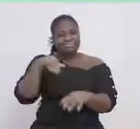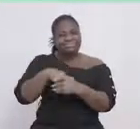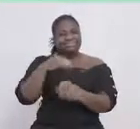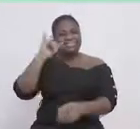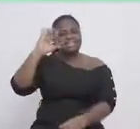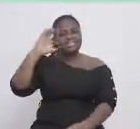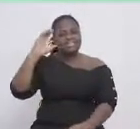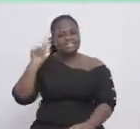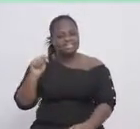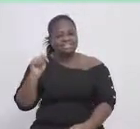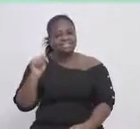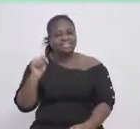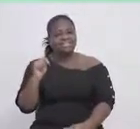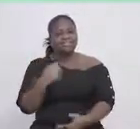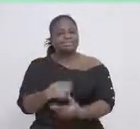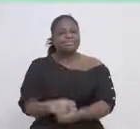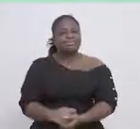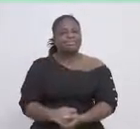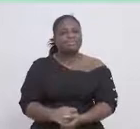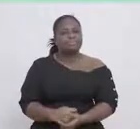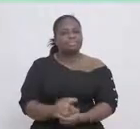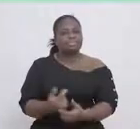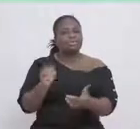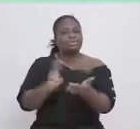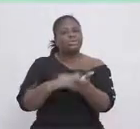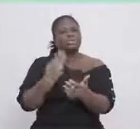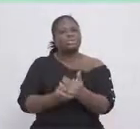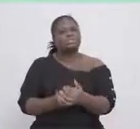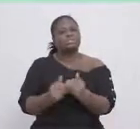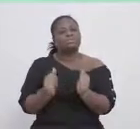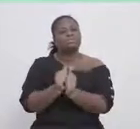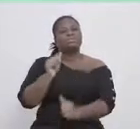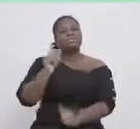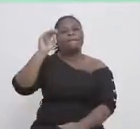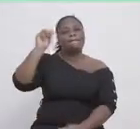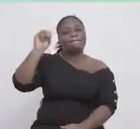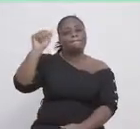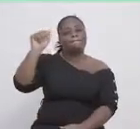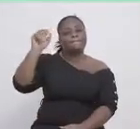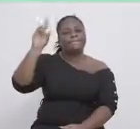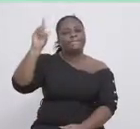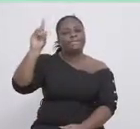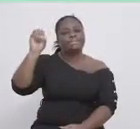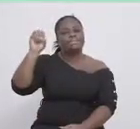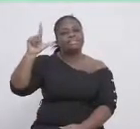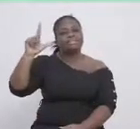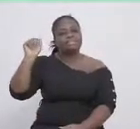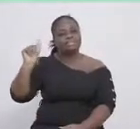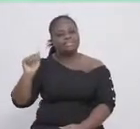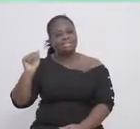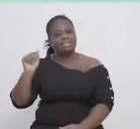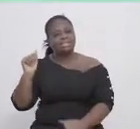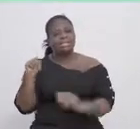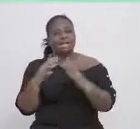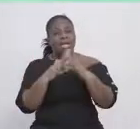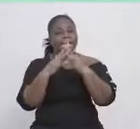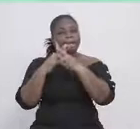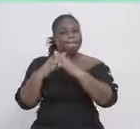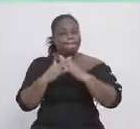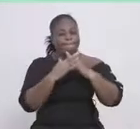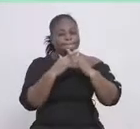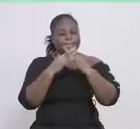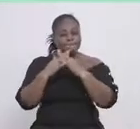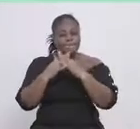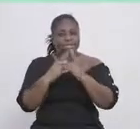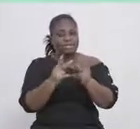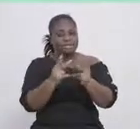for development sector, an alumnus of the Mandela Washington Fellowship Program, and a partner of the American